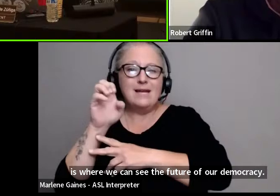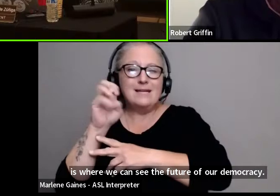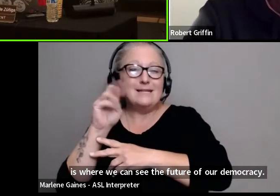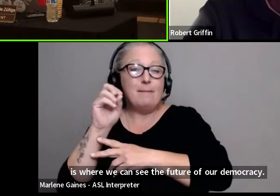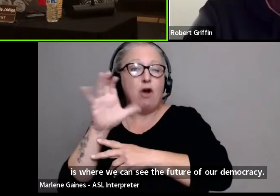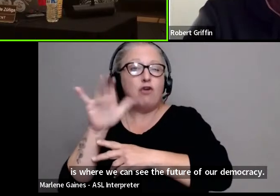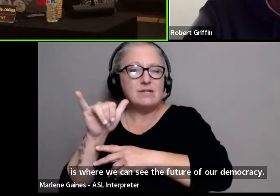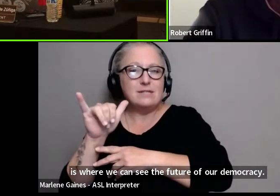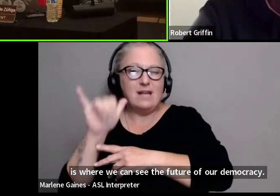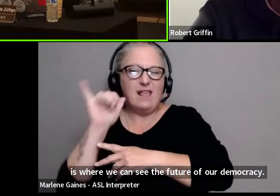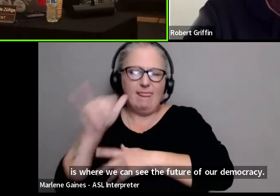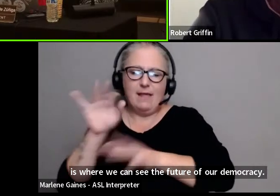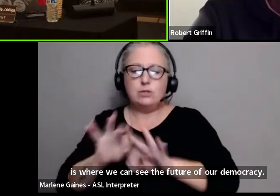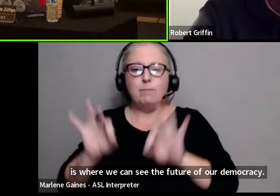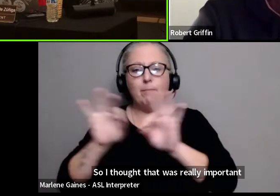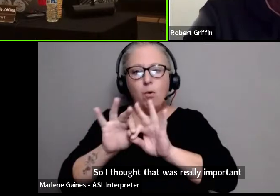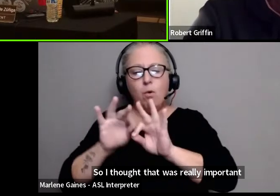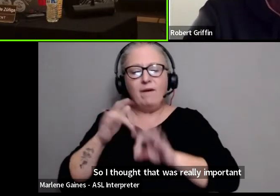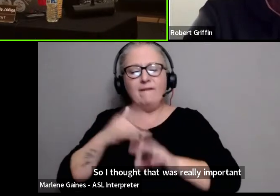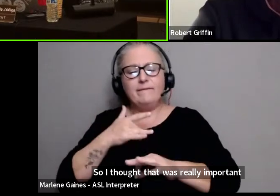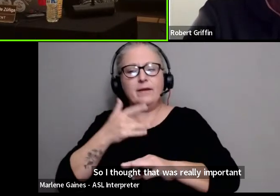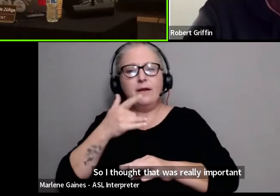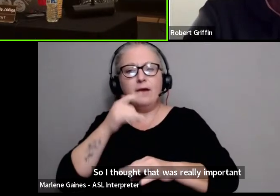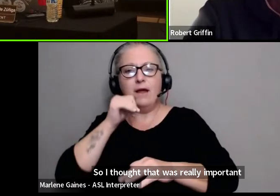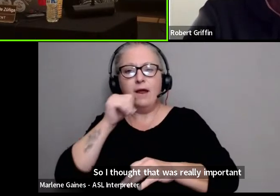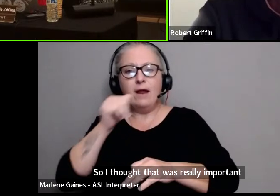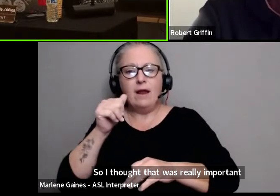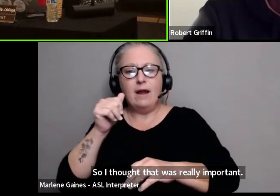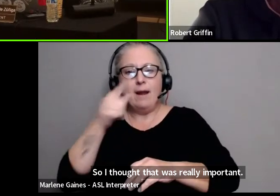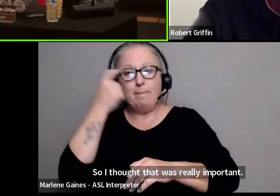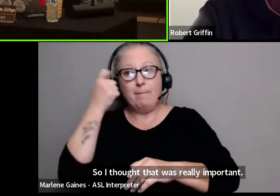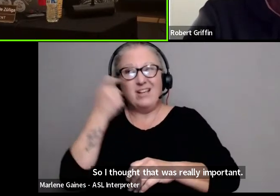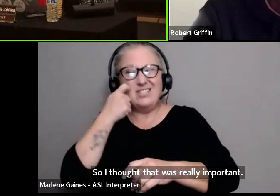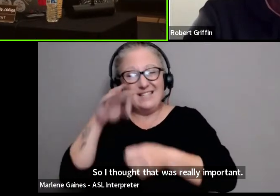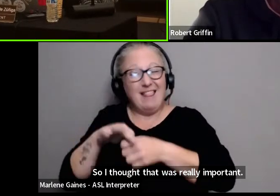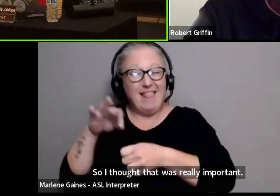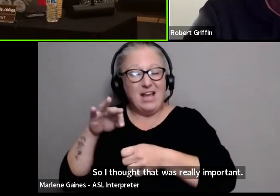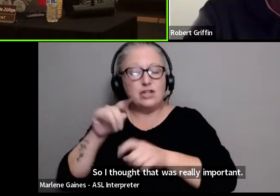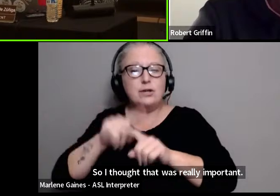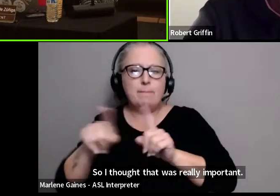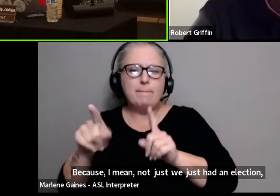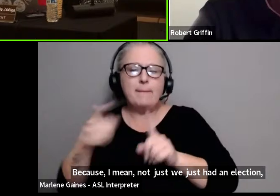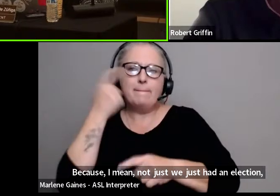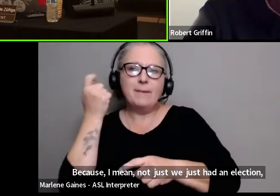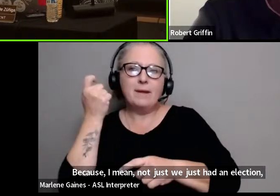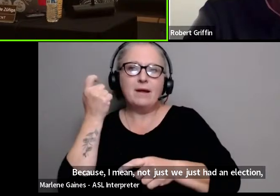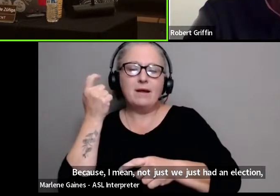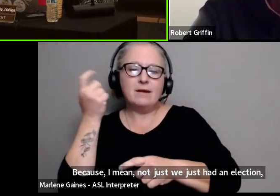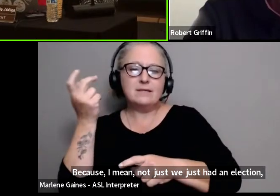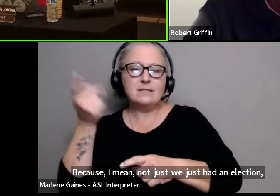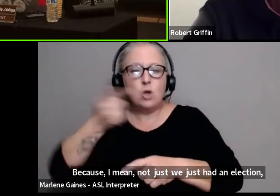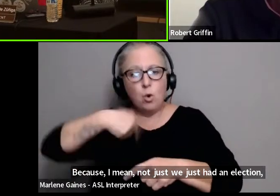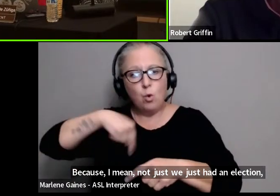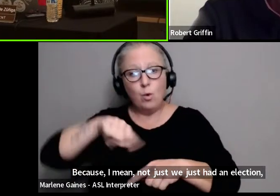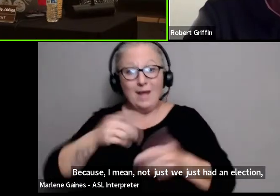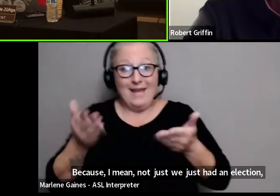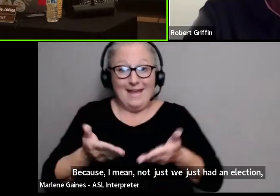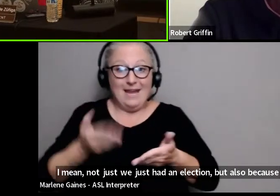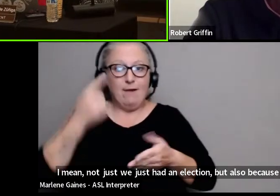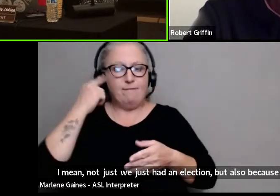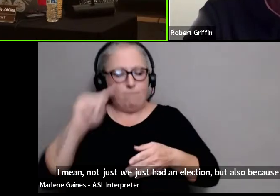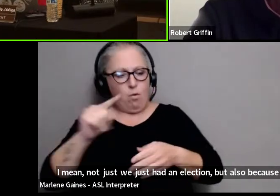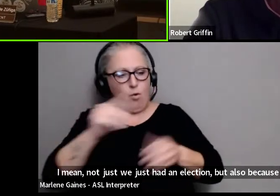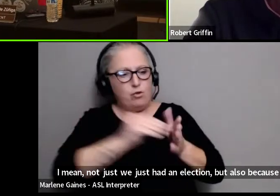really important because, I mean, not just we just had an election, but also because we are here for the